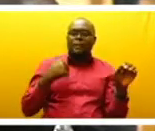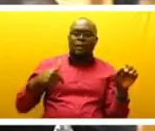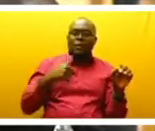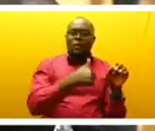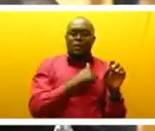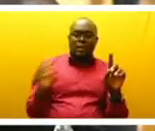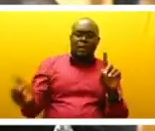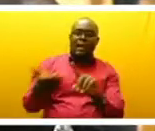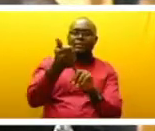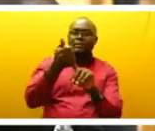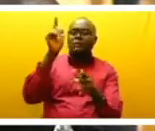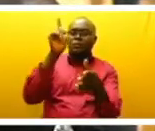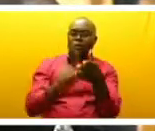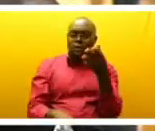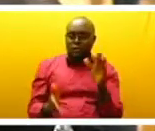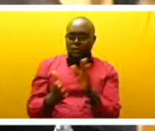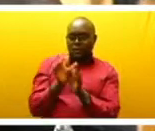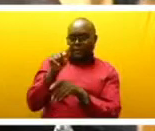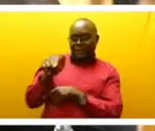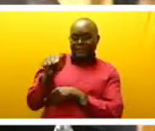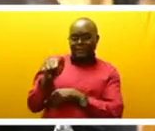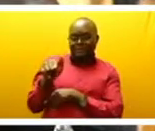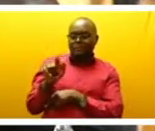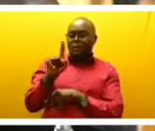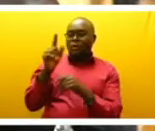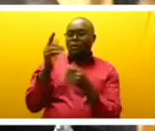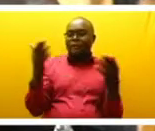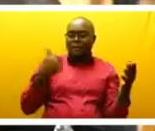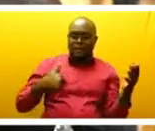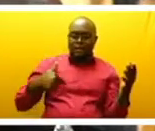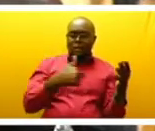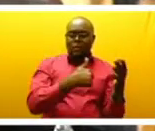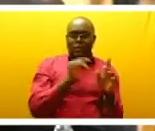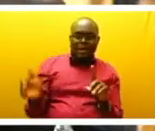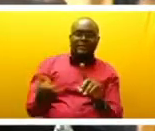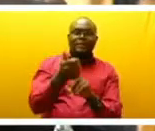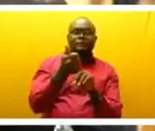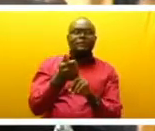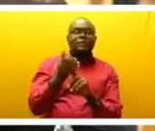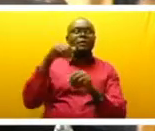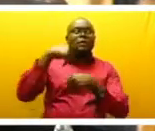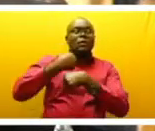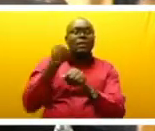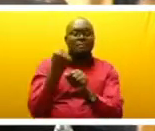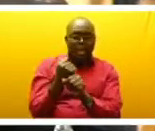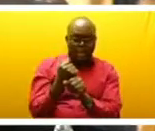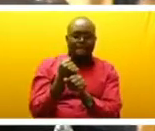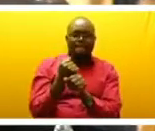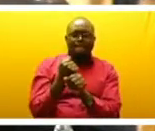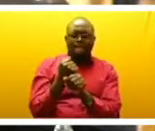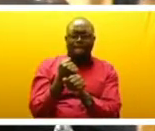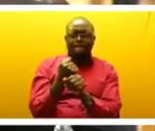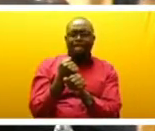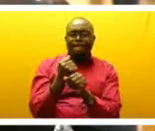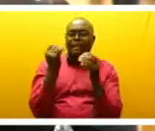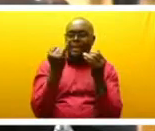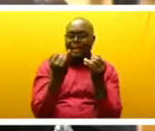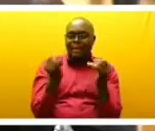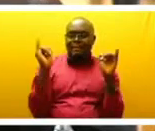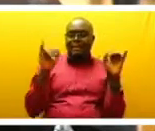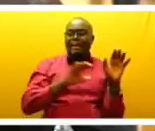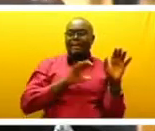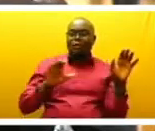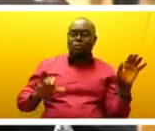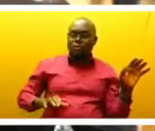achieve? The one thing we achieved is that we created independent